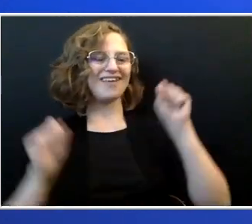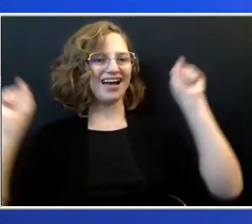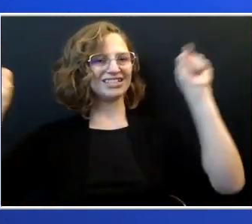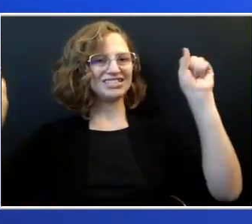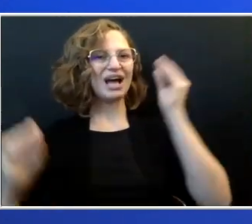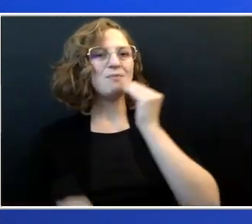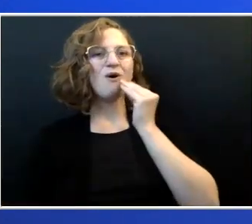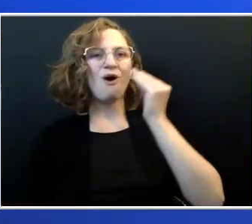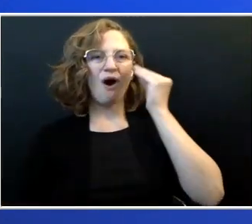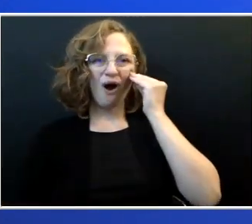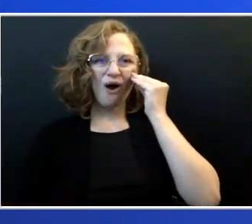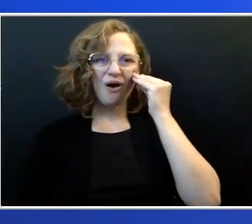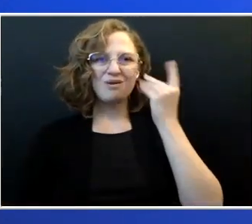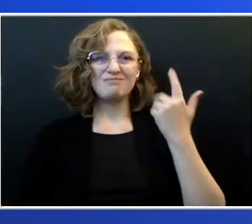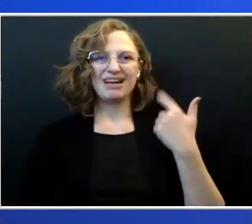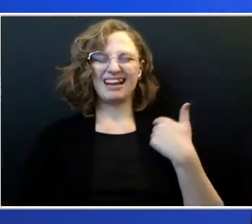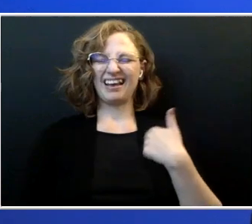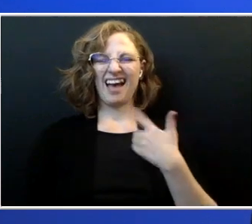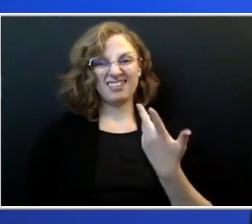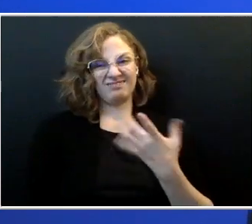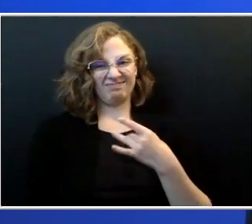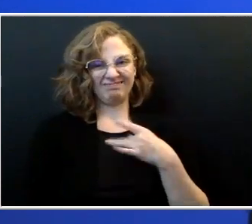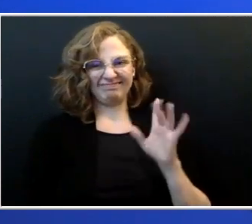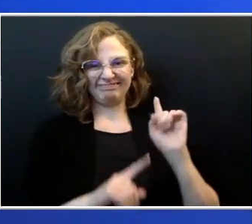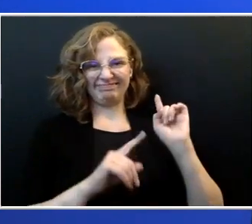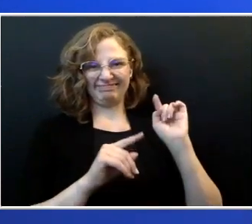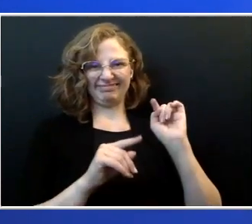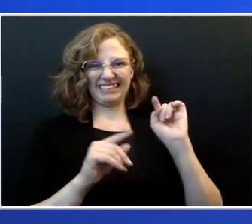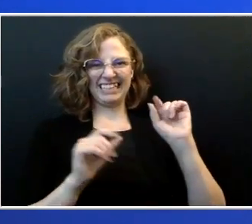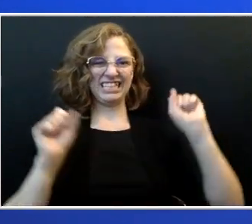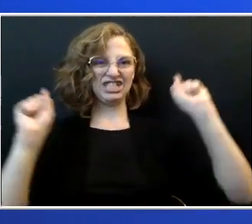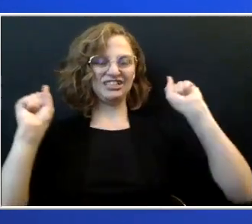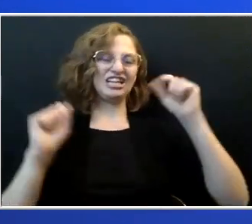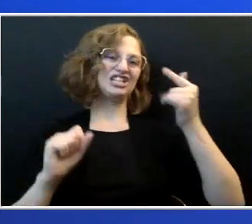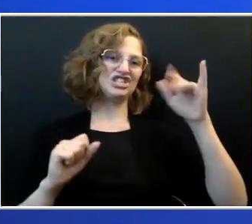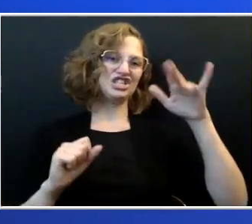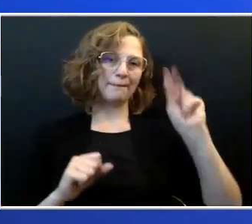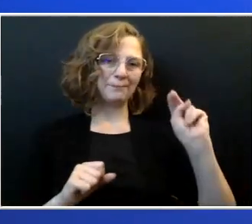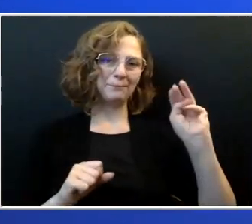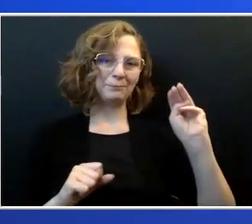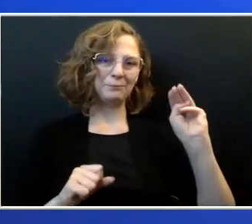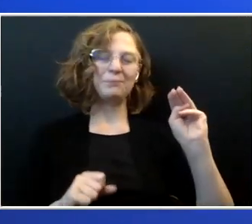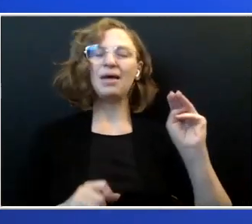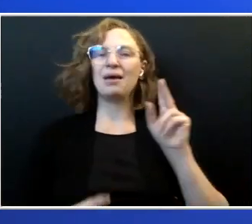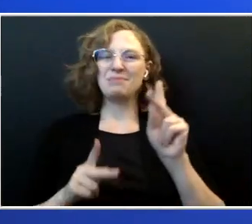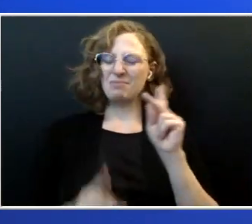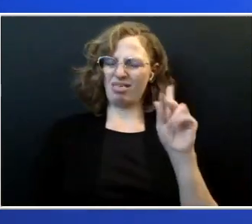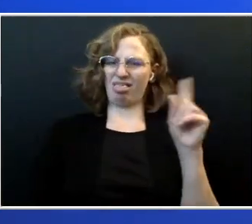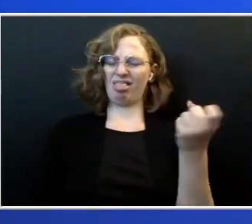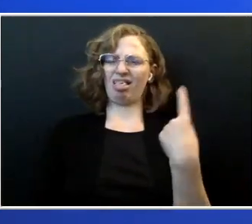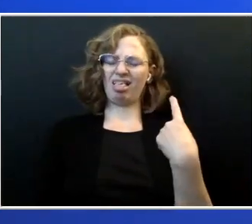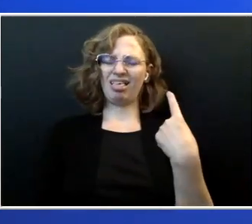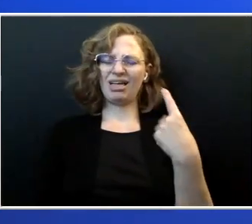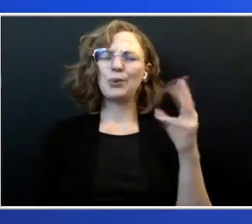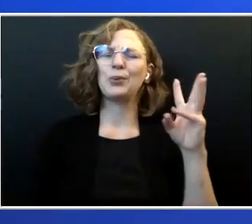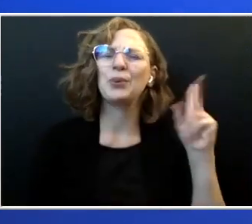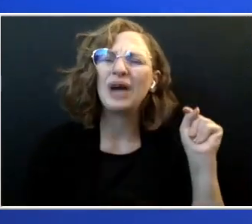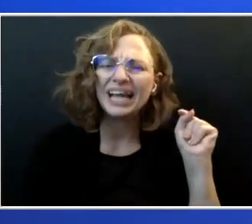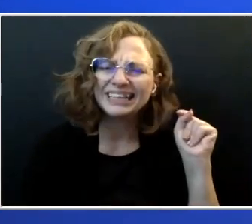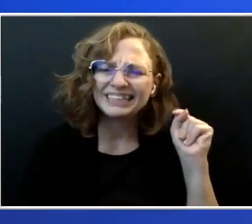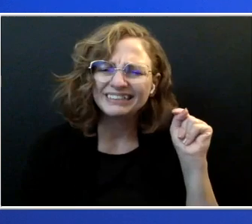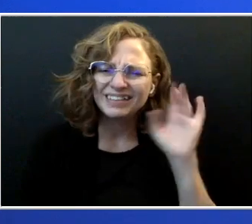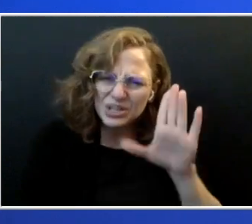you crazy? How can you not be a gym person? You know, you're an exercise physiologist." But at the end of the day, I recognize that